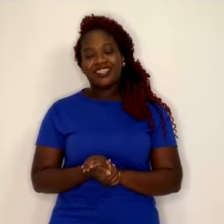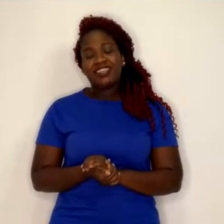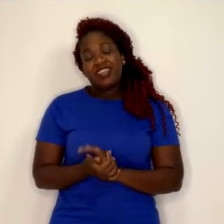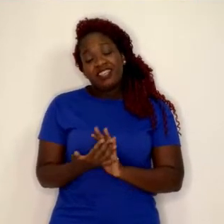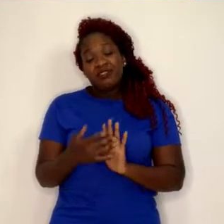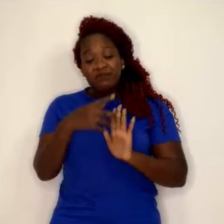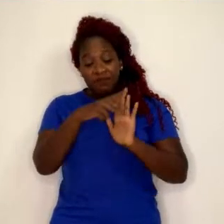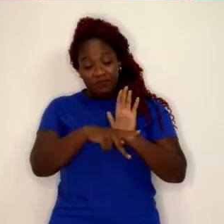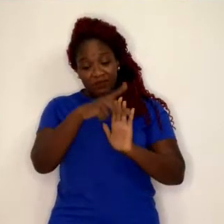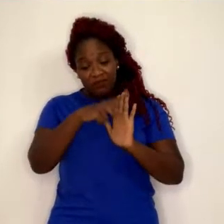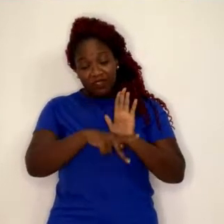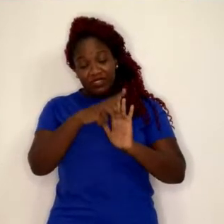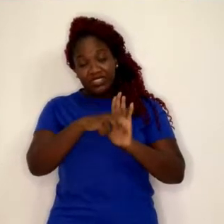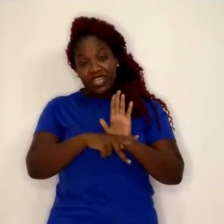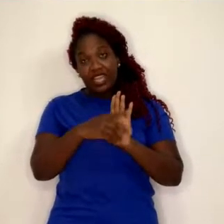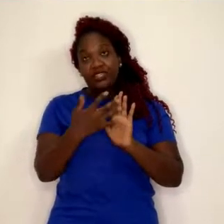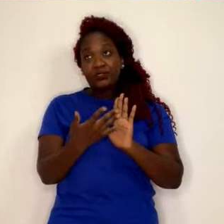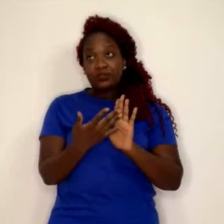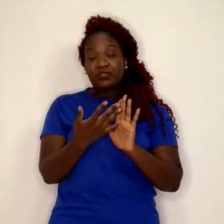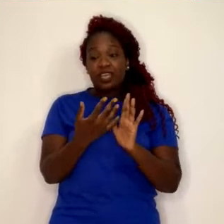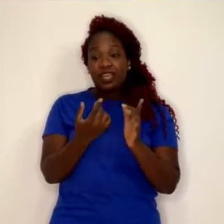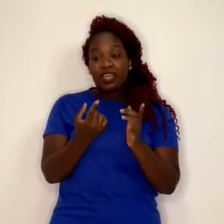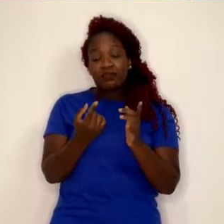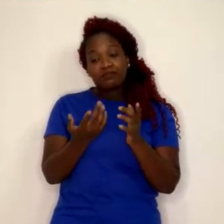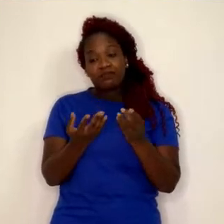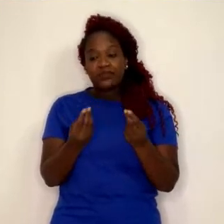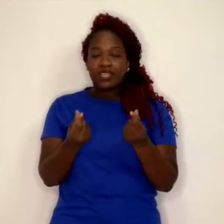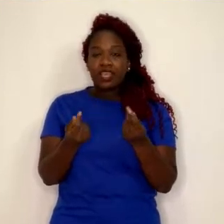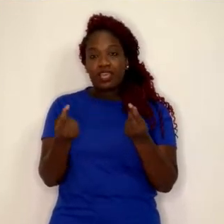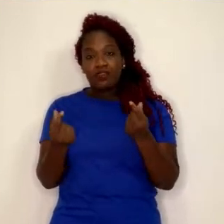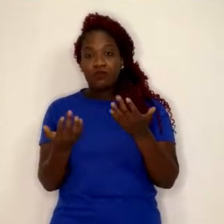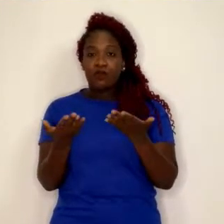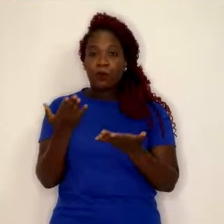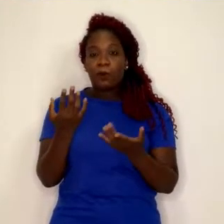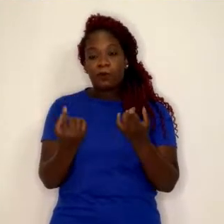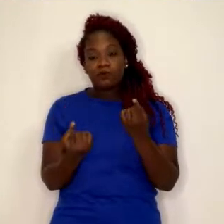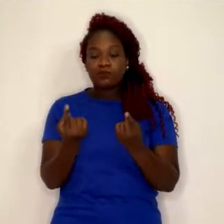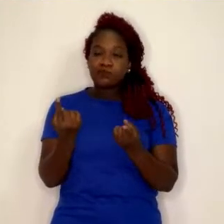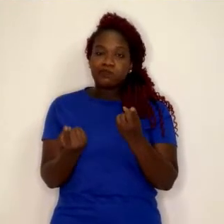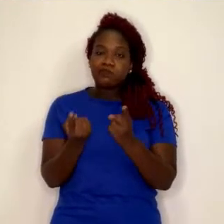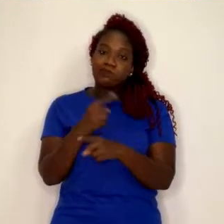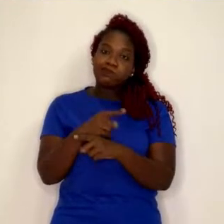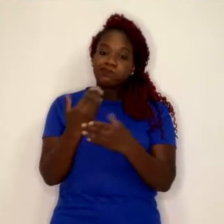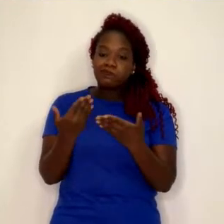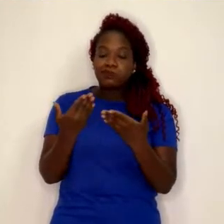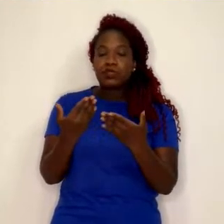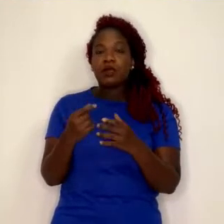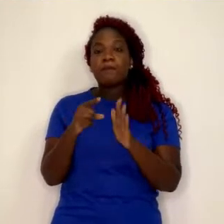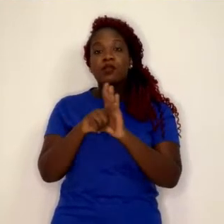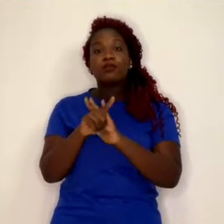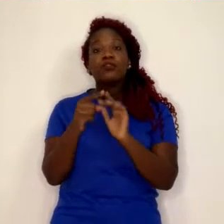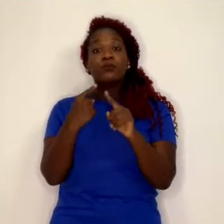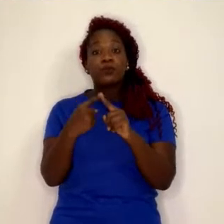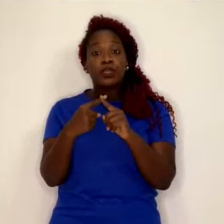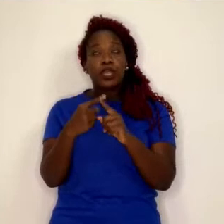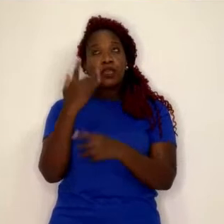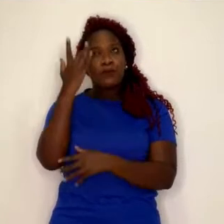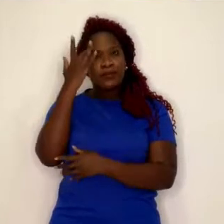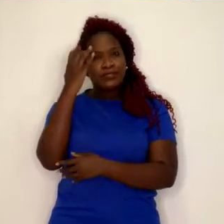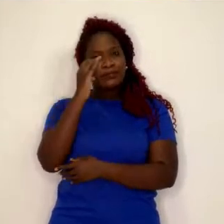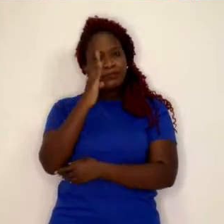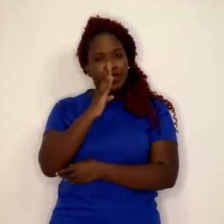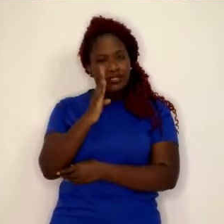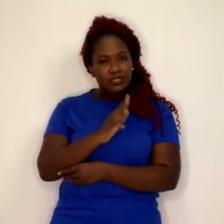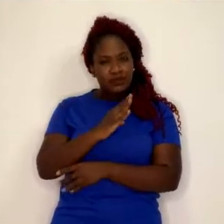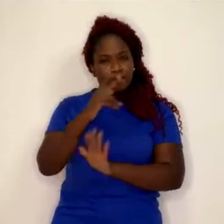that we don't have a national project. Let me make that a relative issue in light of the following.